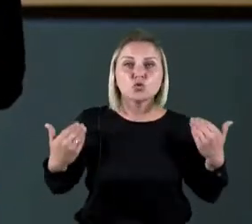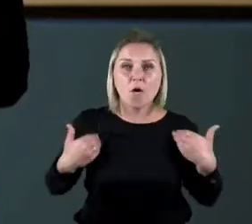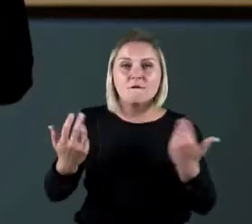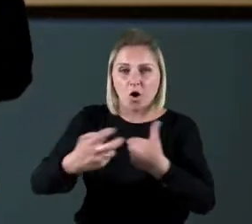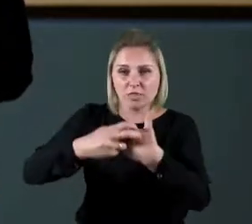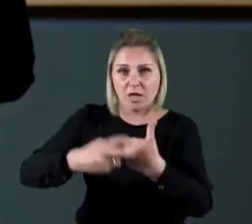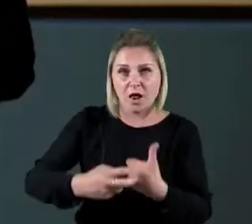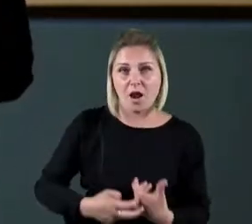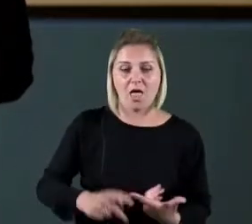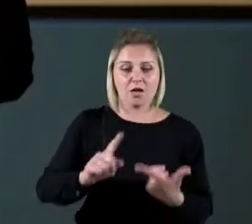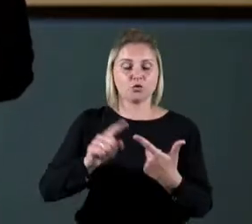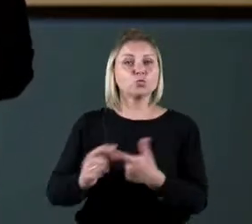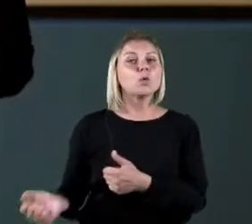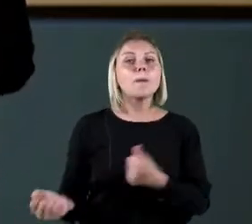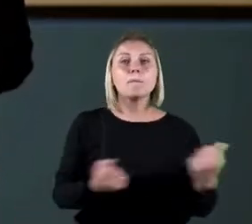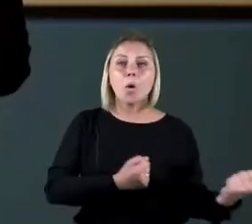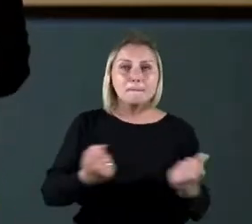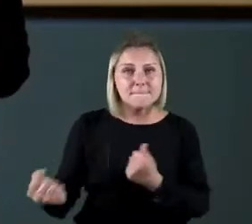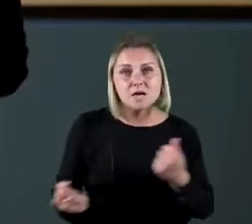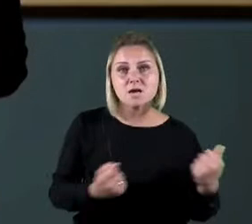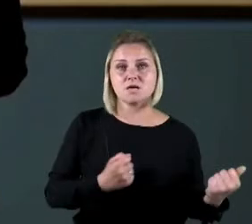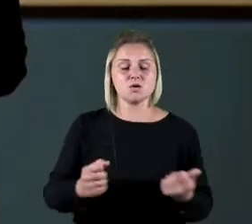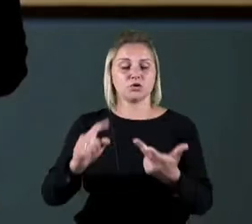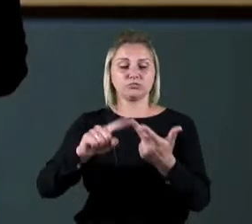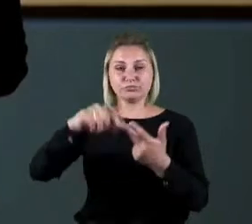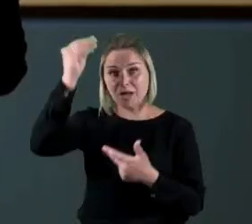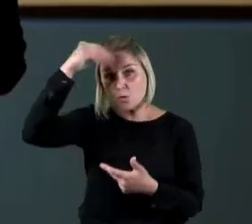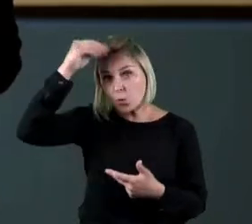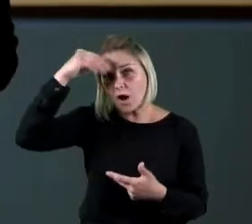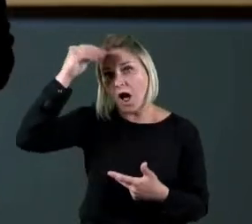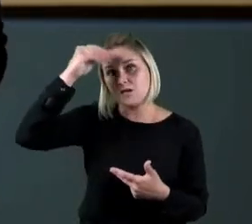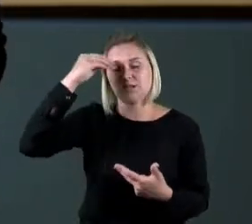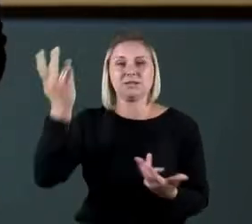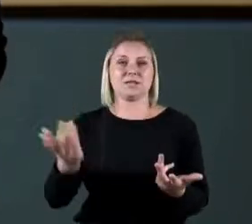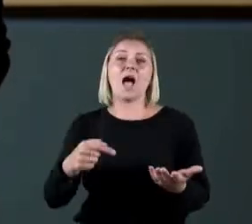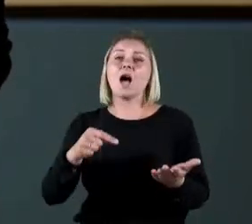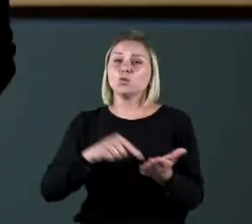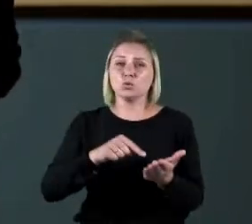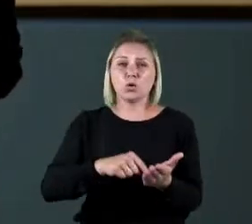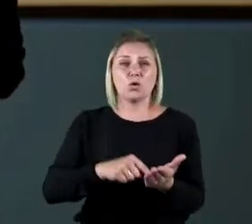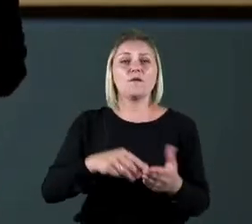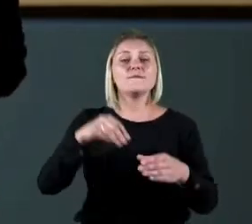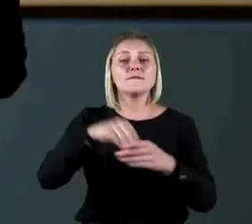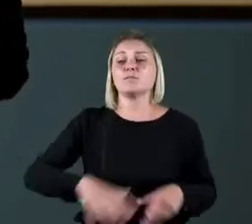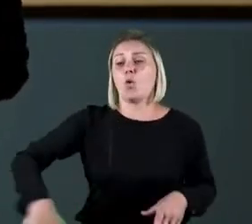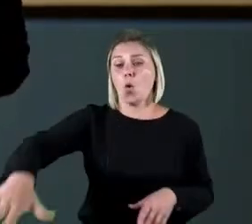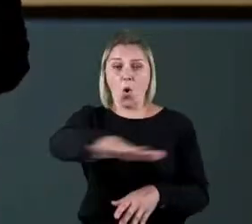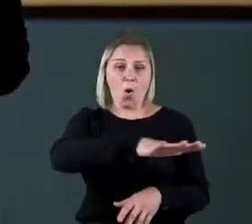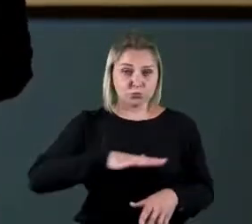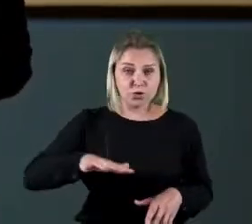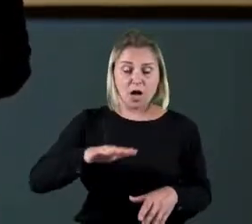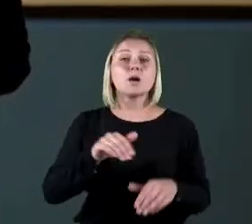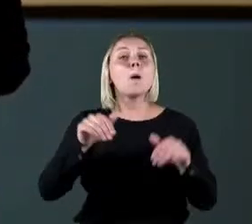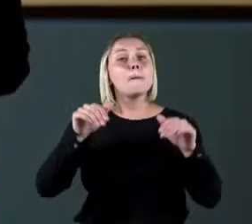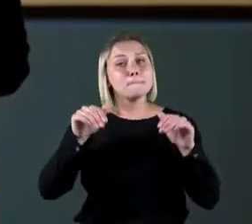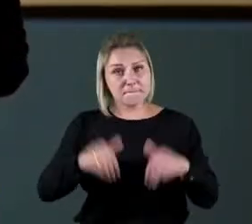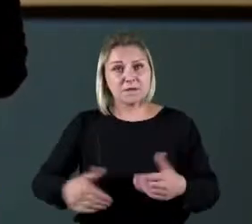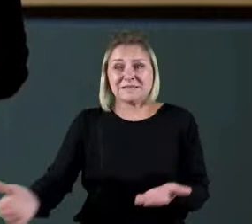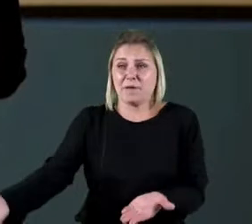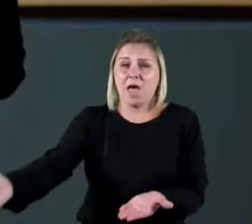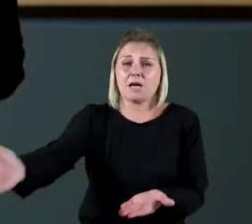mobility services, one dedicated for education. And these are areas that bring together the capacities of